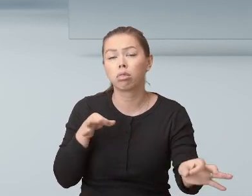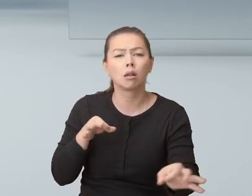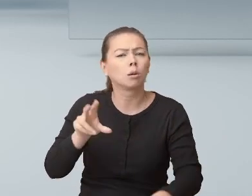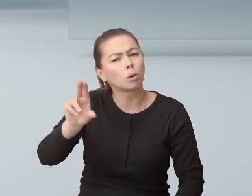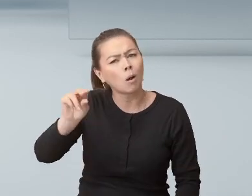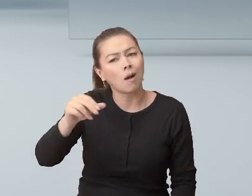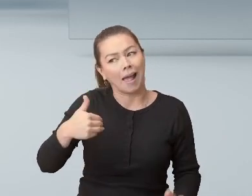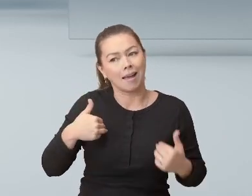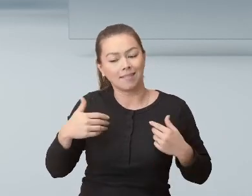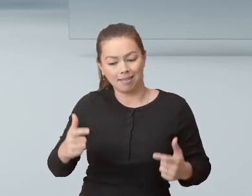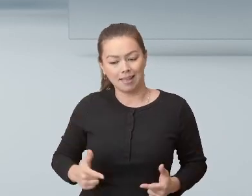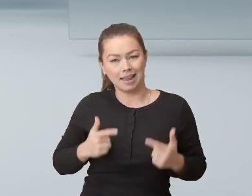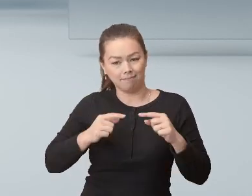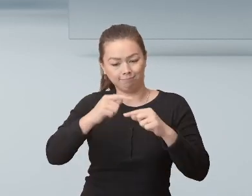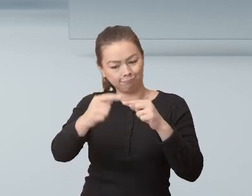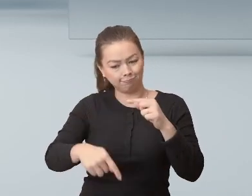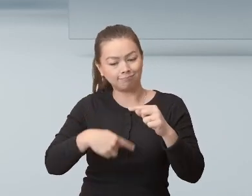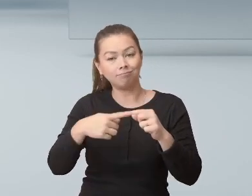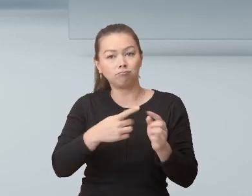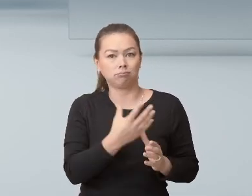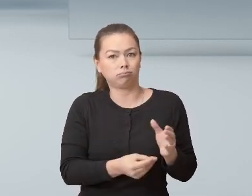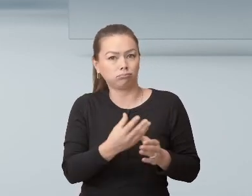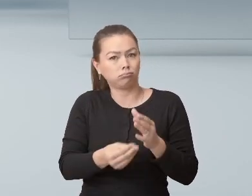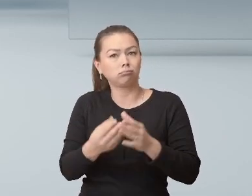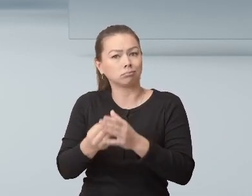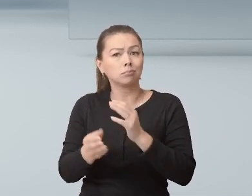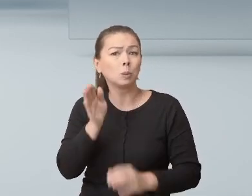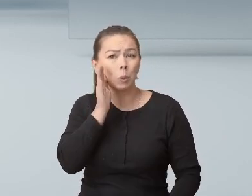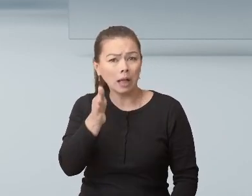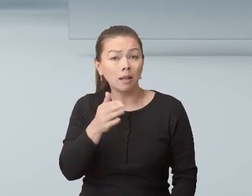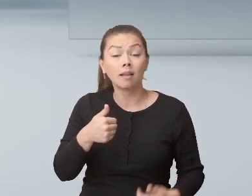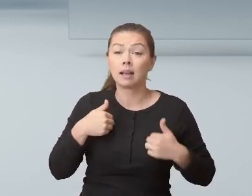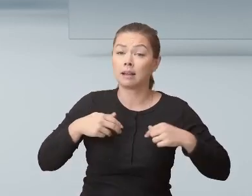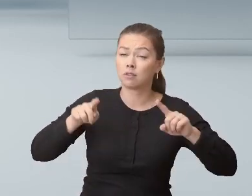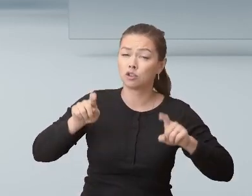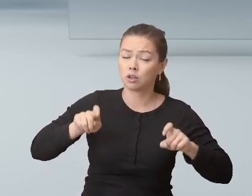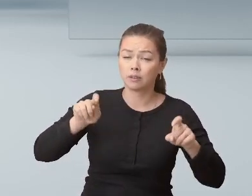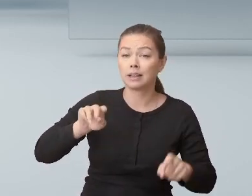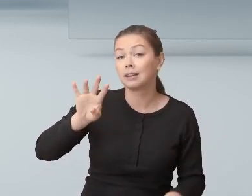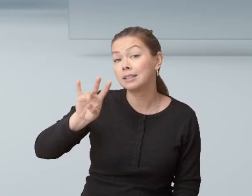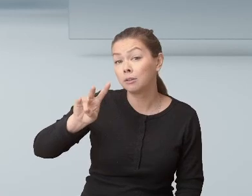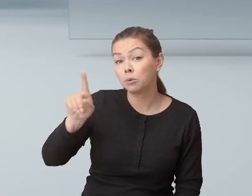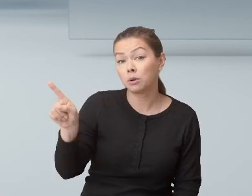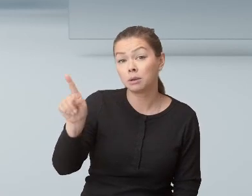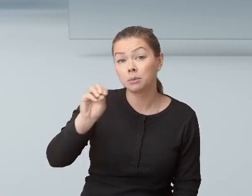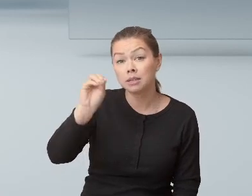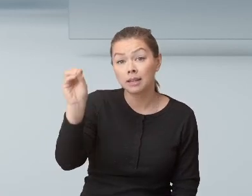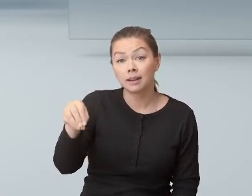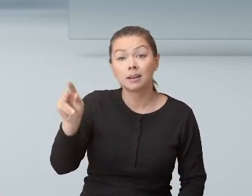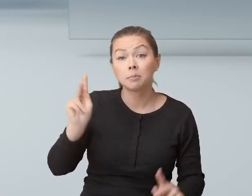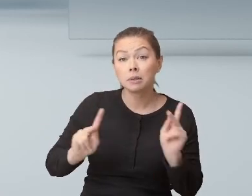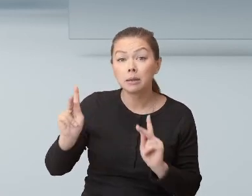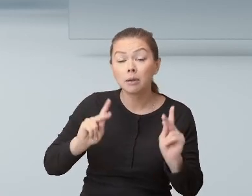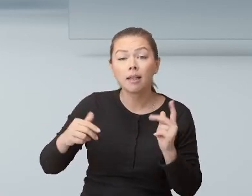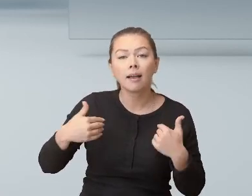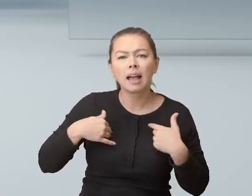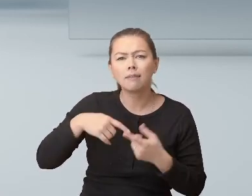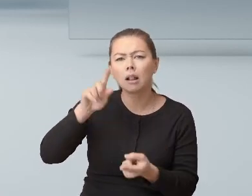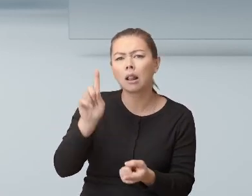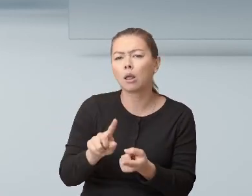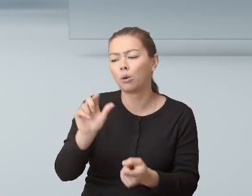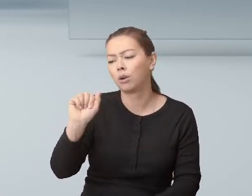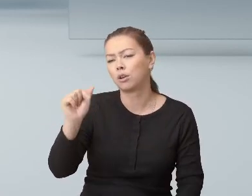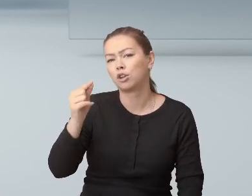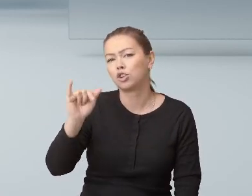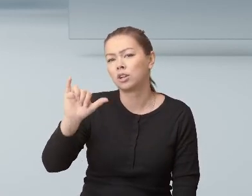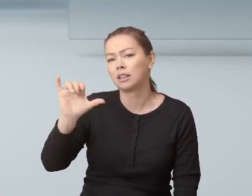that said that 71% of people reported said they have low agility, means they don't have the ability to respond to situations. So it's not just the